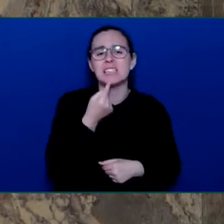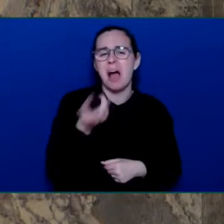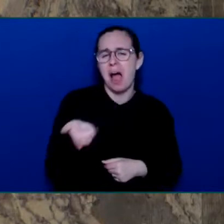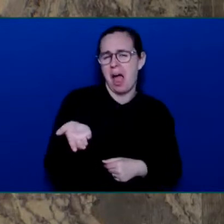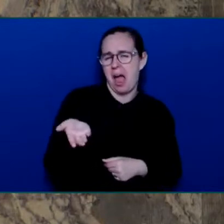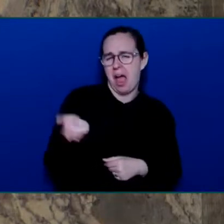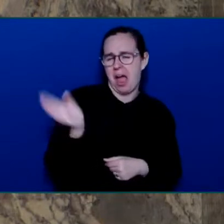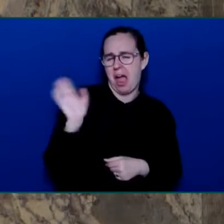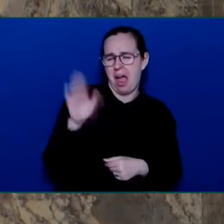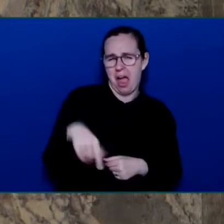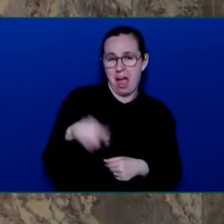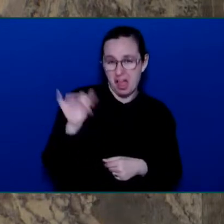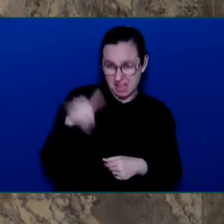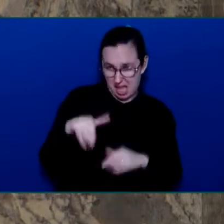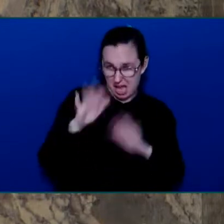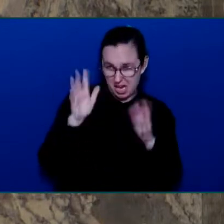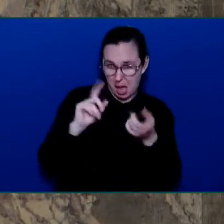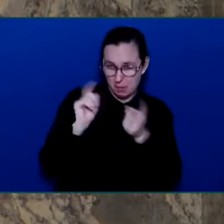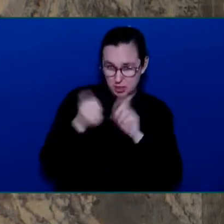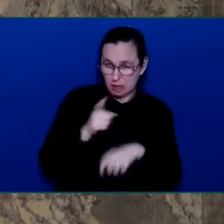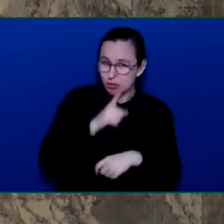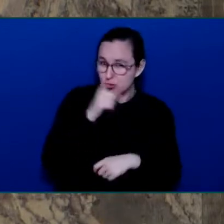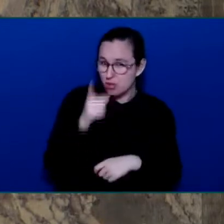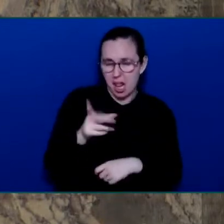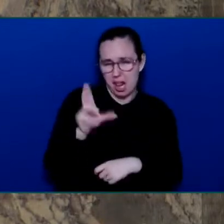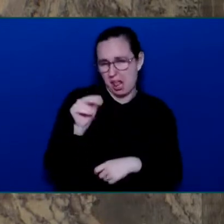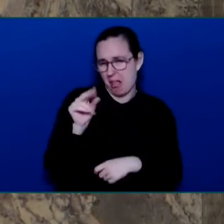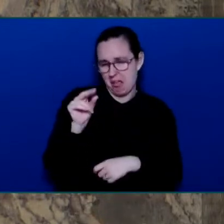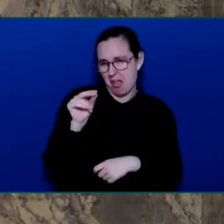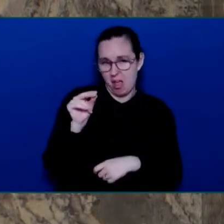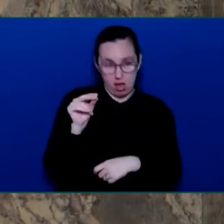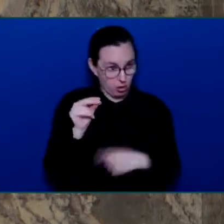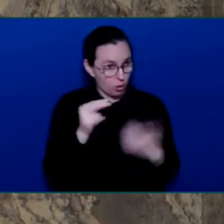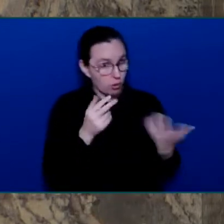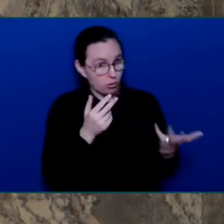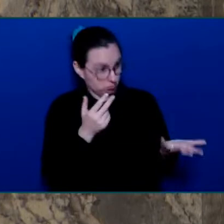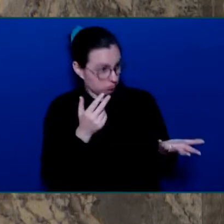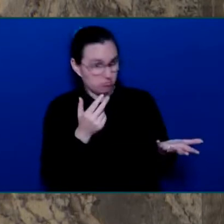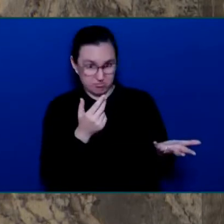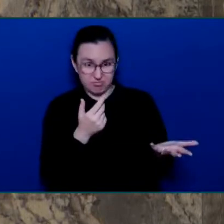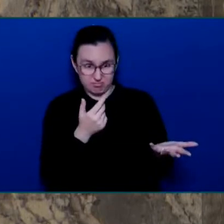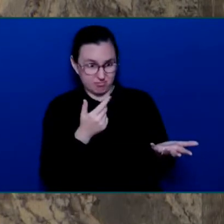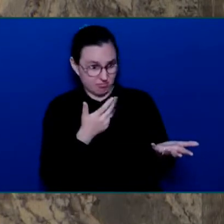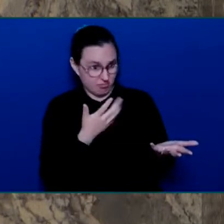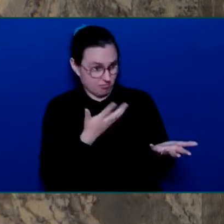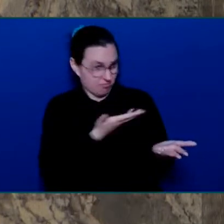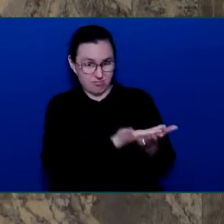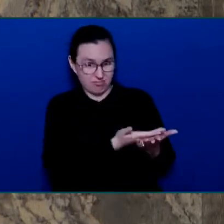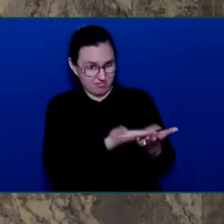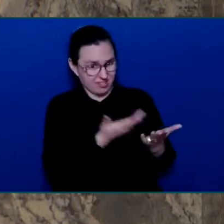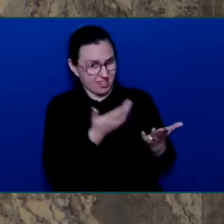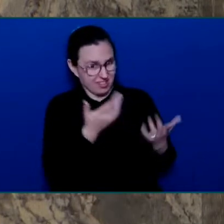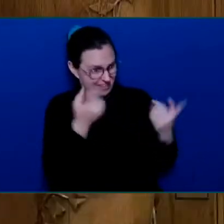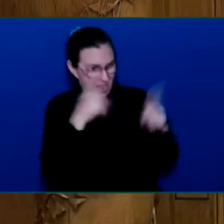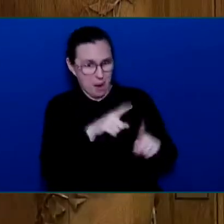climate change is happening, but that it is caused by human activity. Thank you.